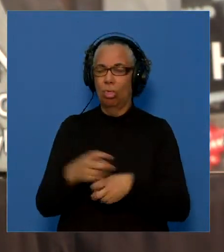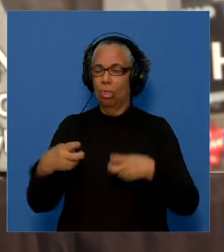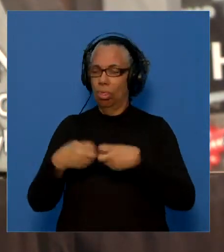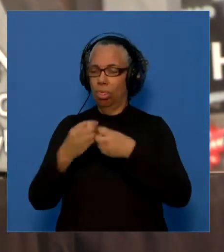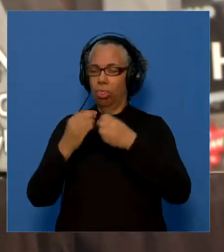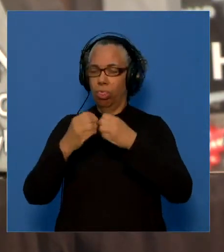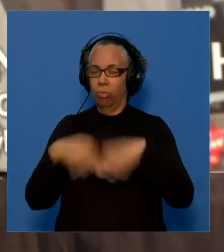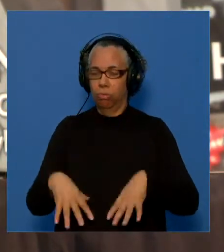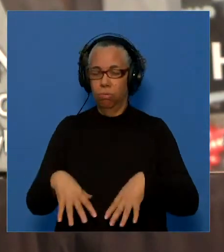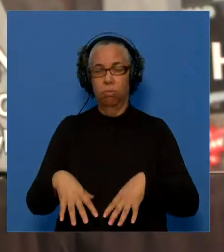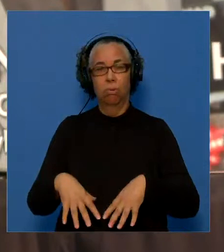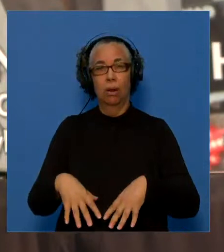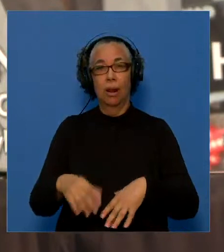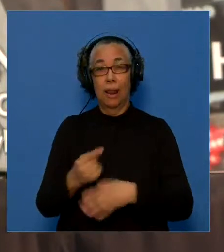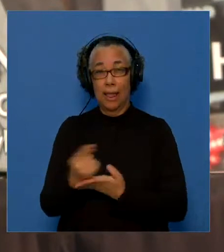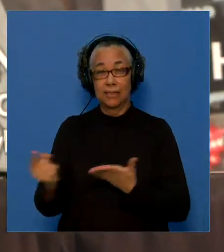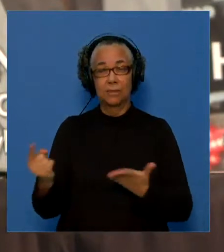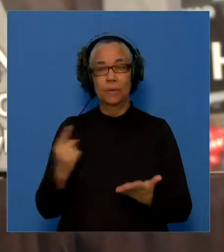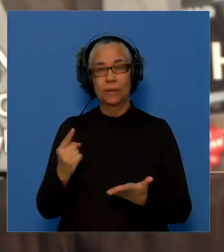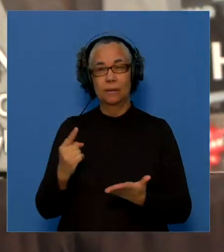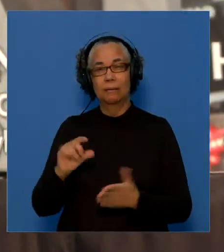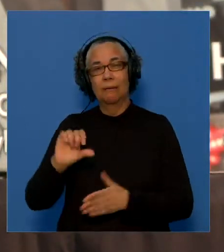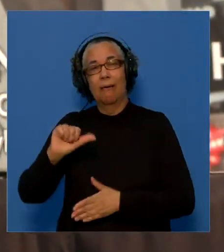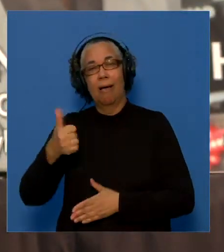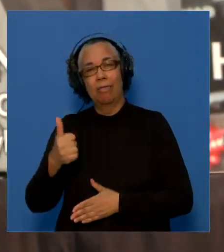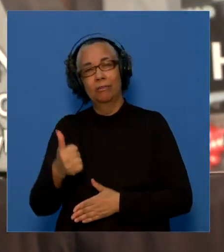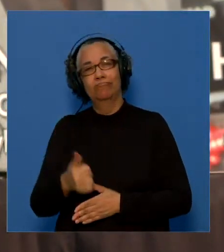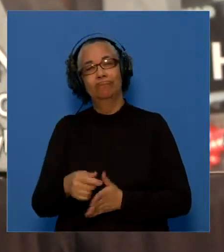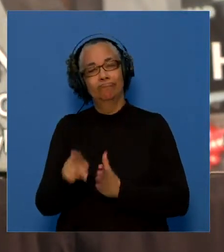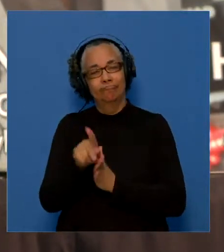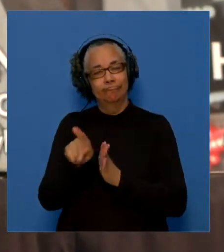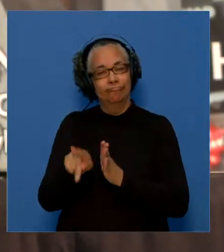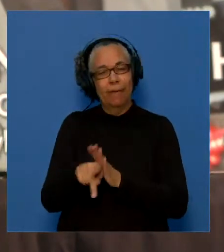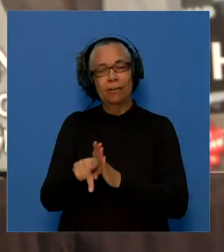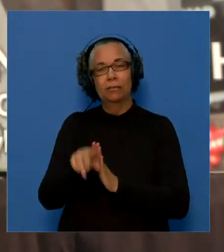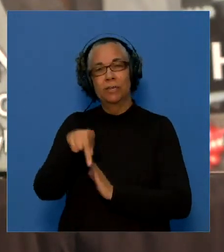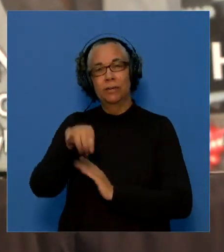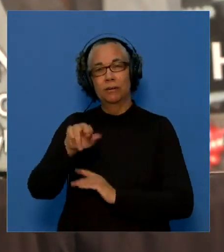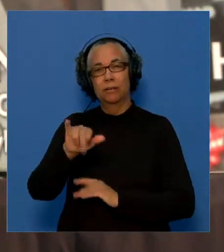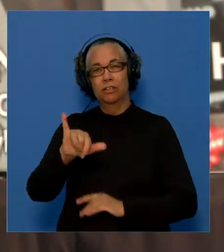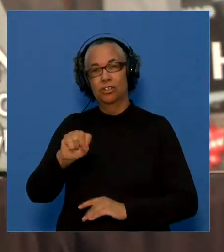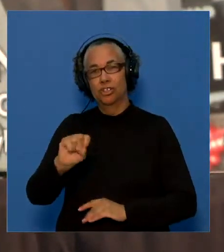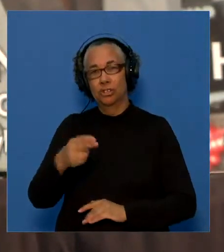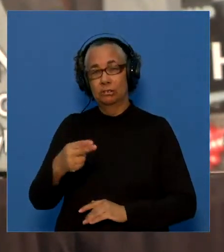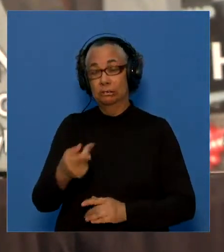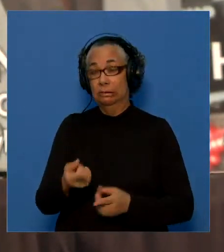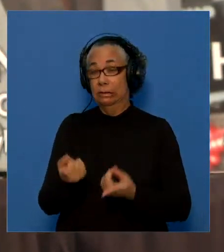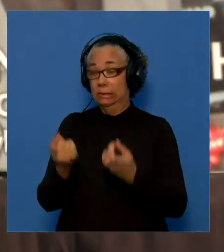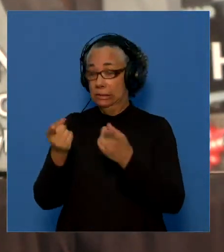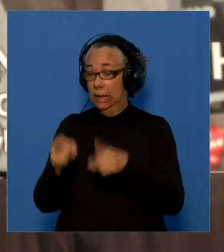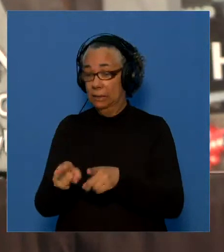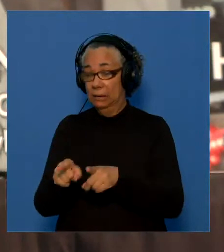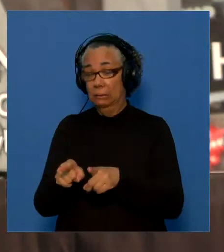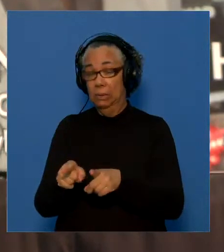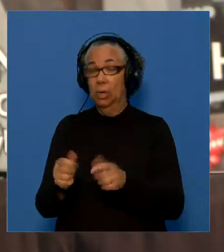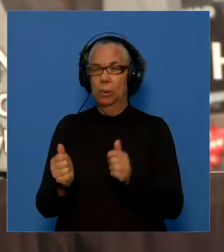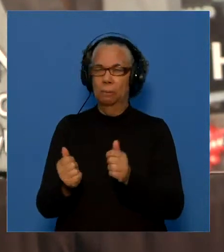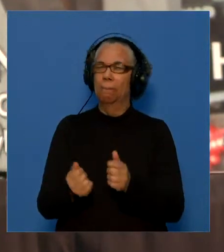week and the other parish outages that are happening, obviously with much